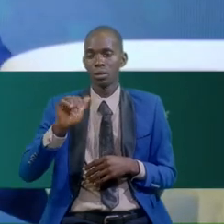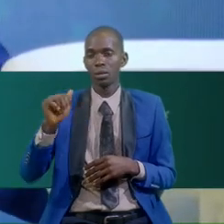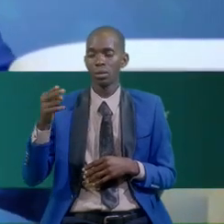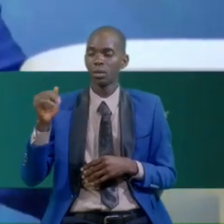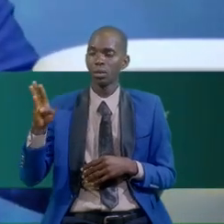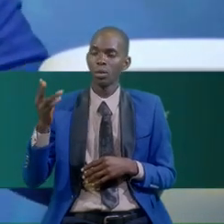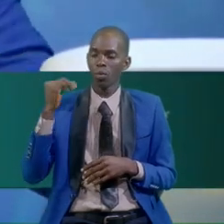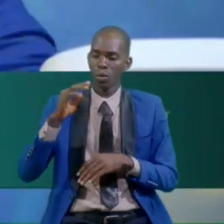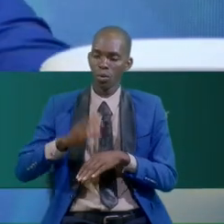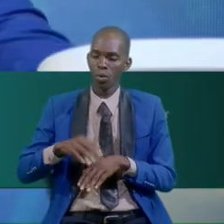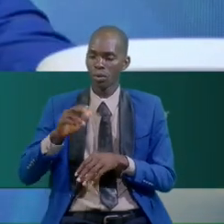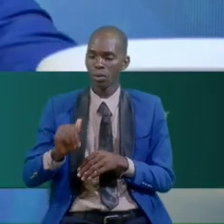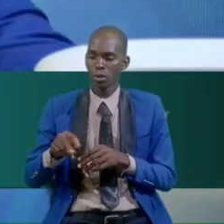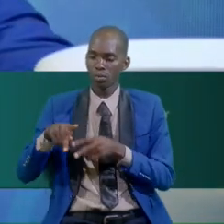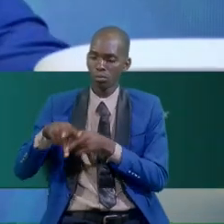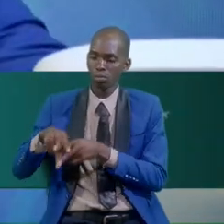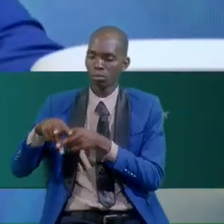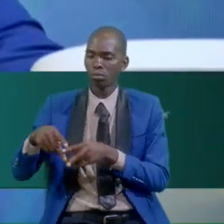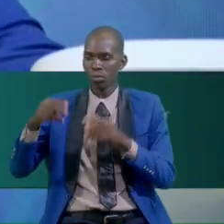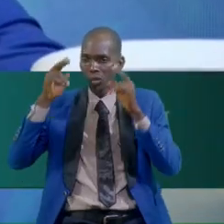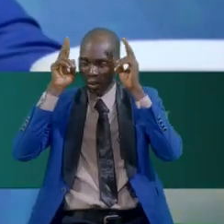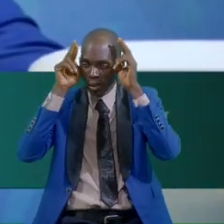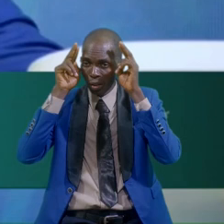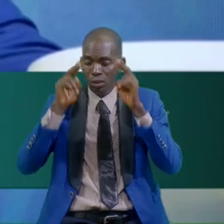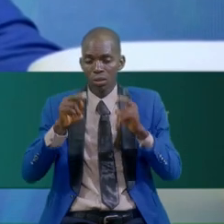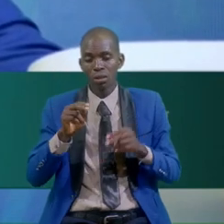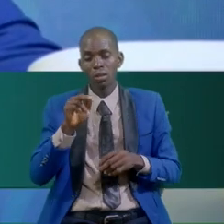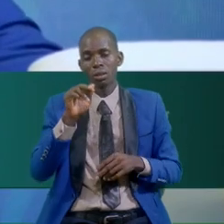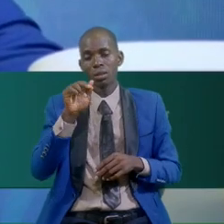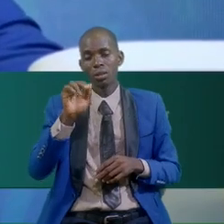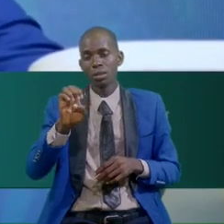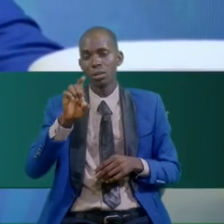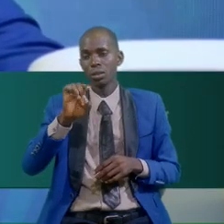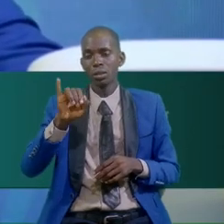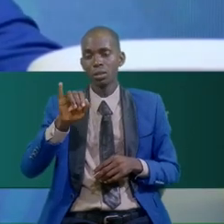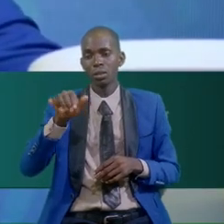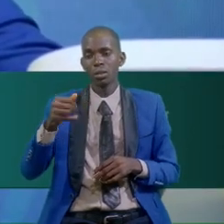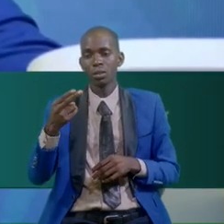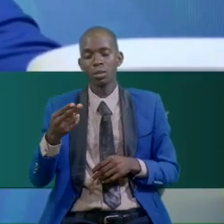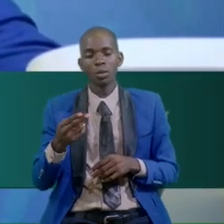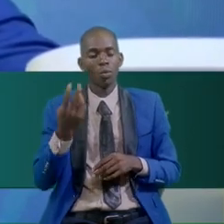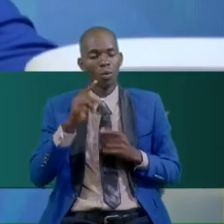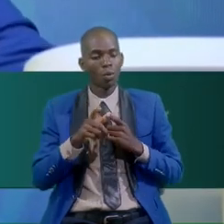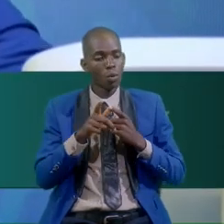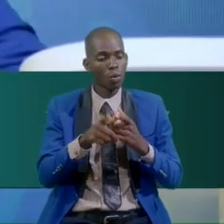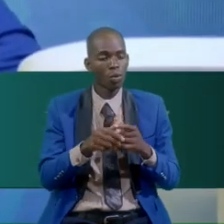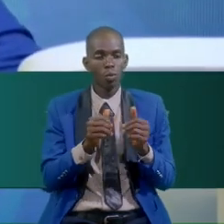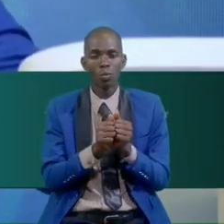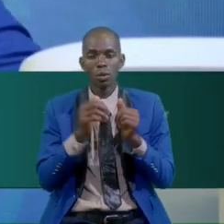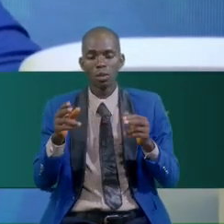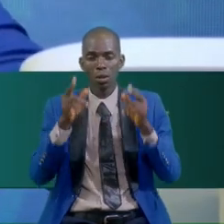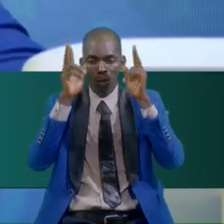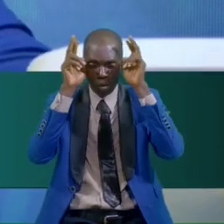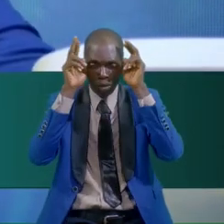a chariot. Elijah was running without a chariot, without a horse,